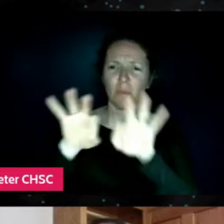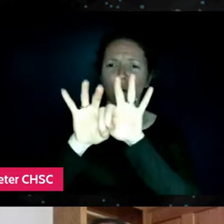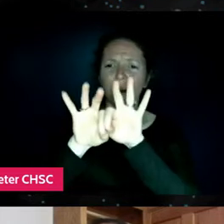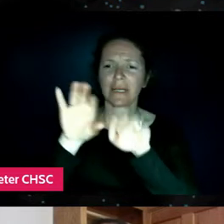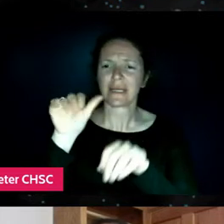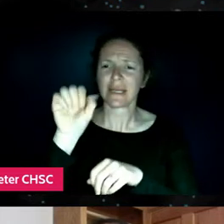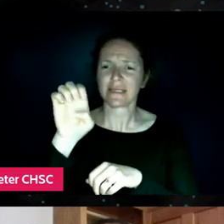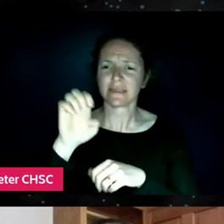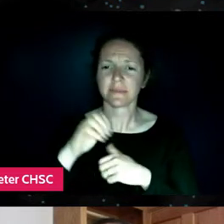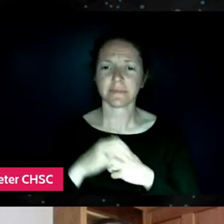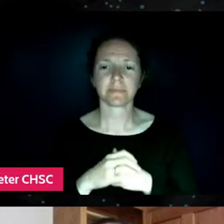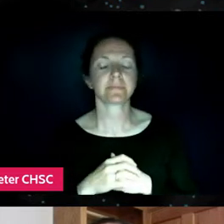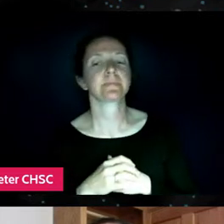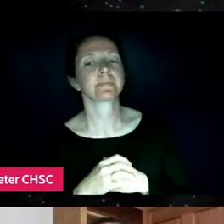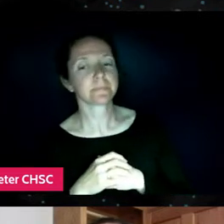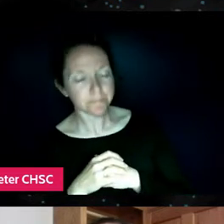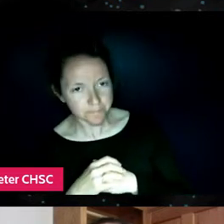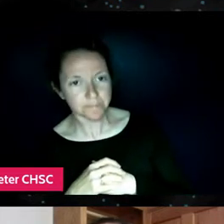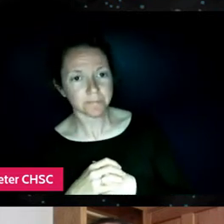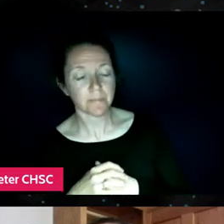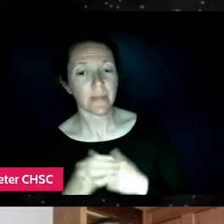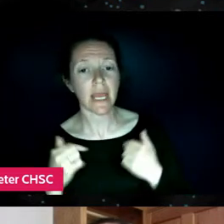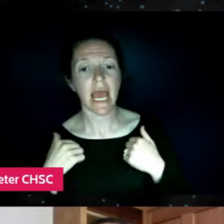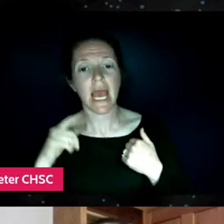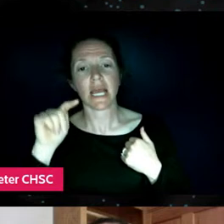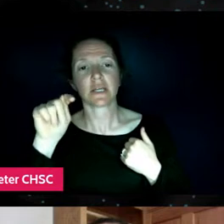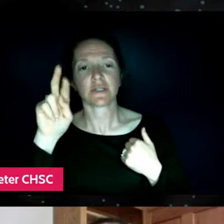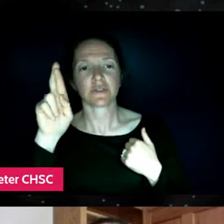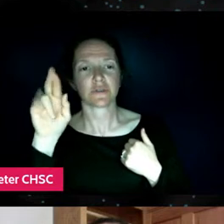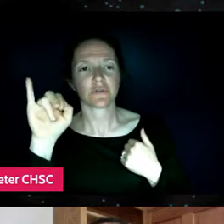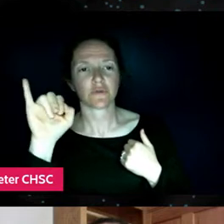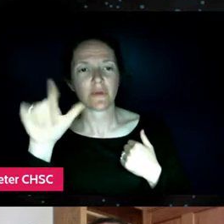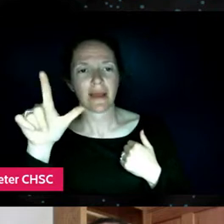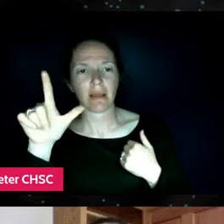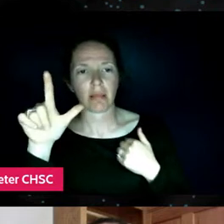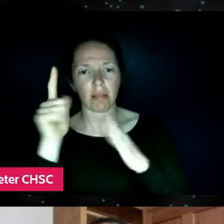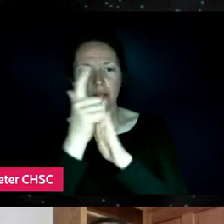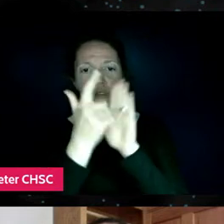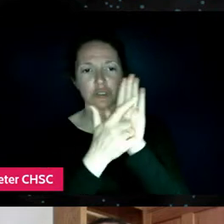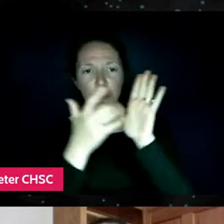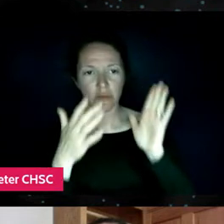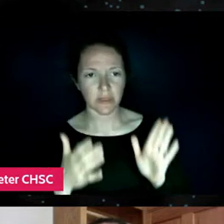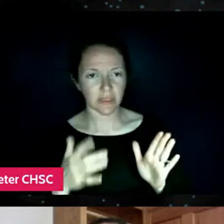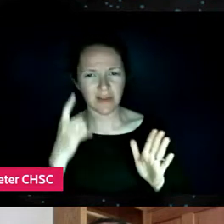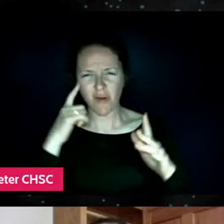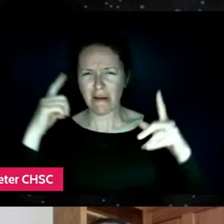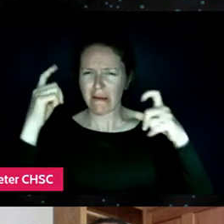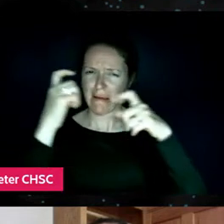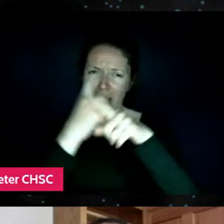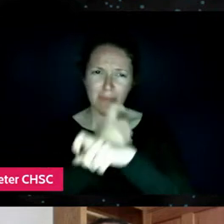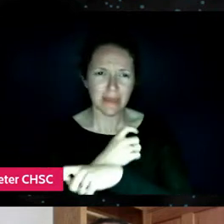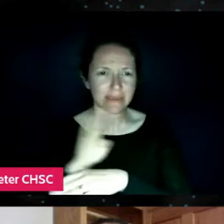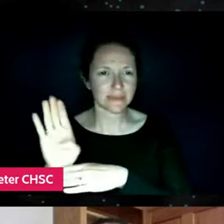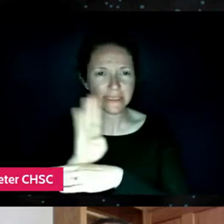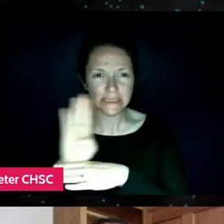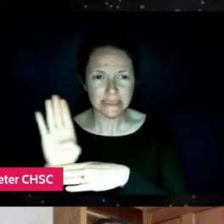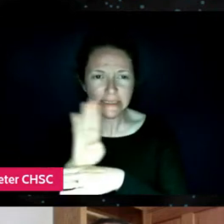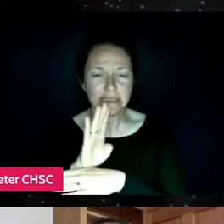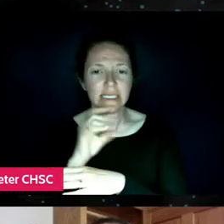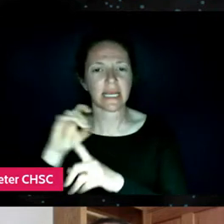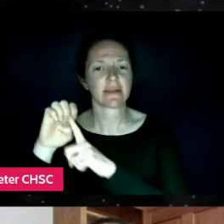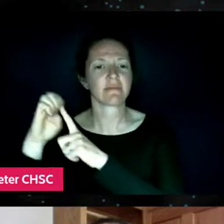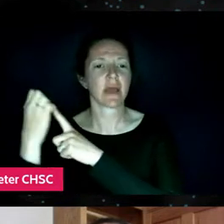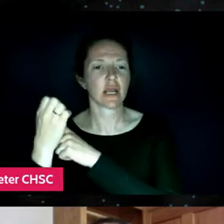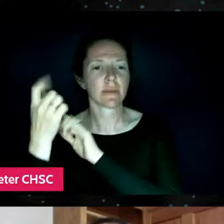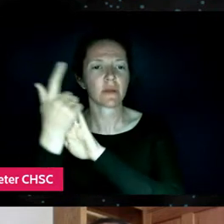I was a trial attorney doing complex business and environmental